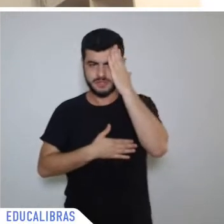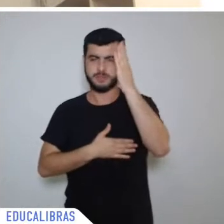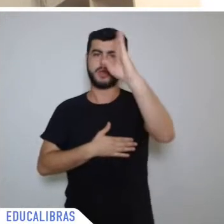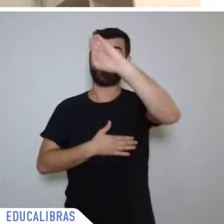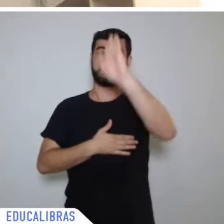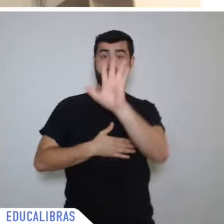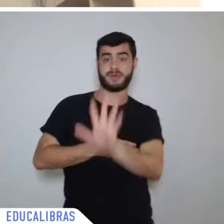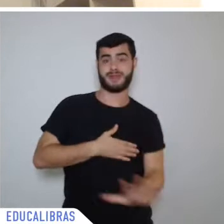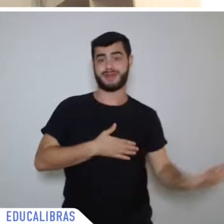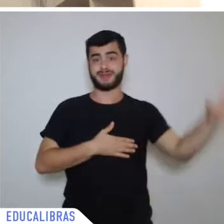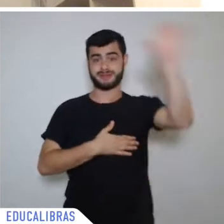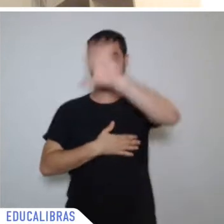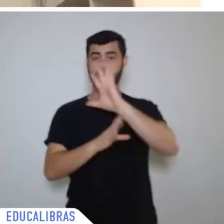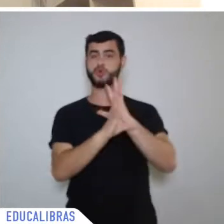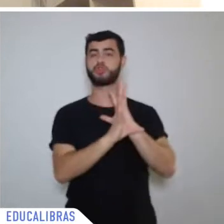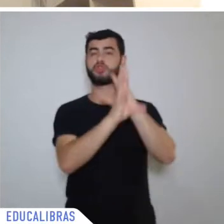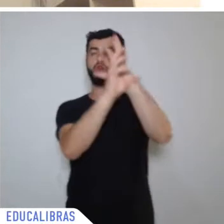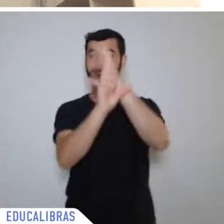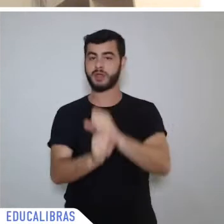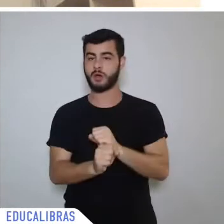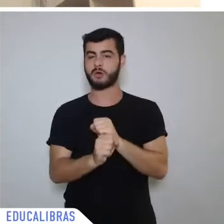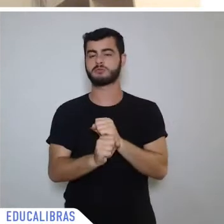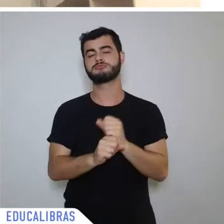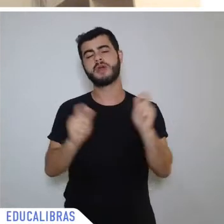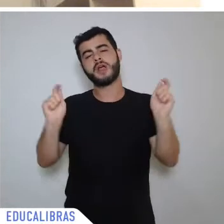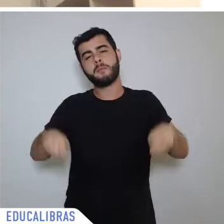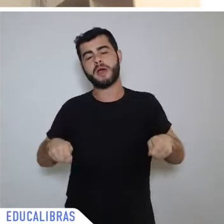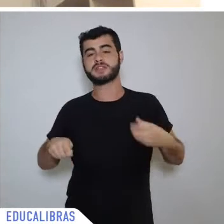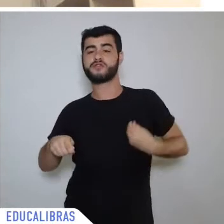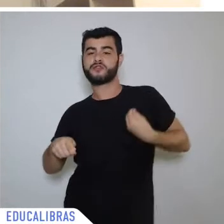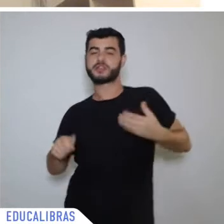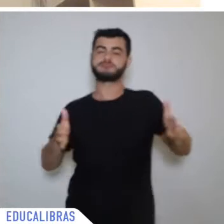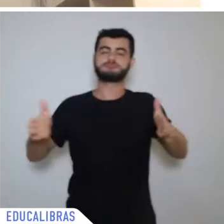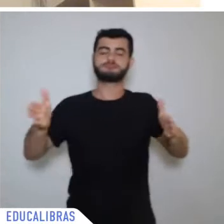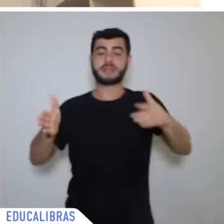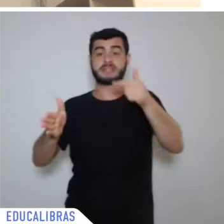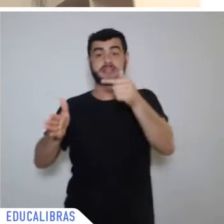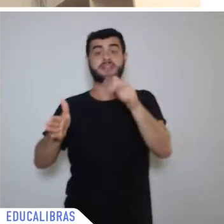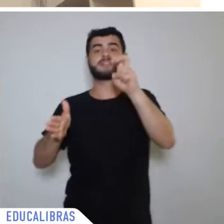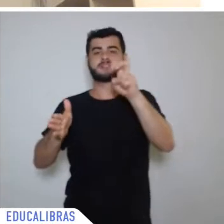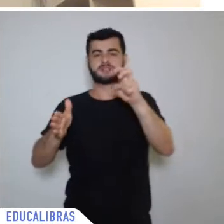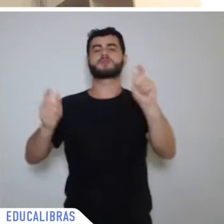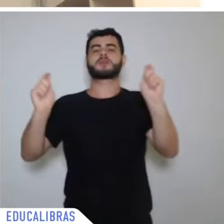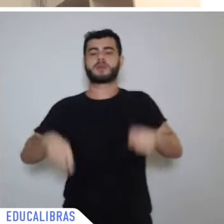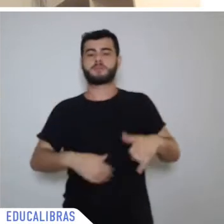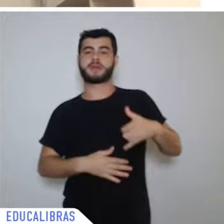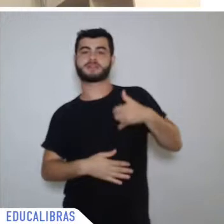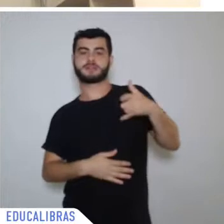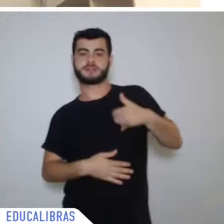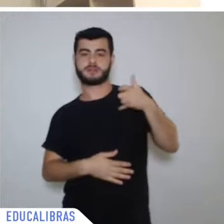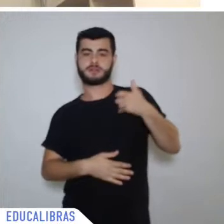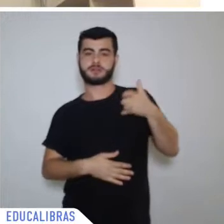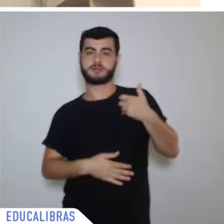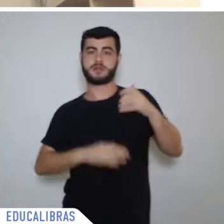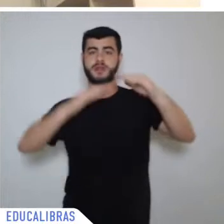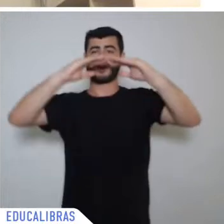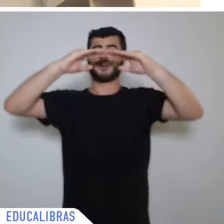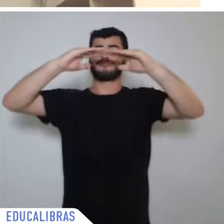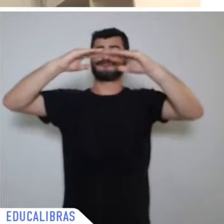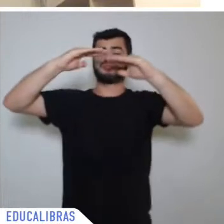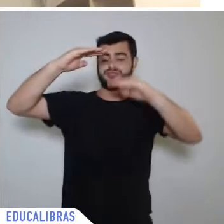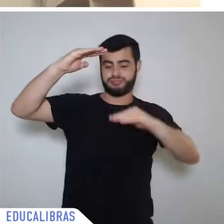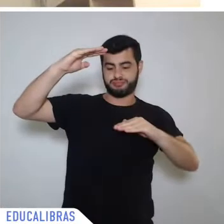the IBGE, the life expectancy of the Brazilian population is 75.5 years, but this average drops